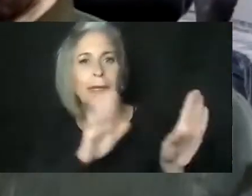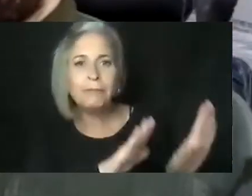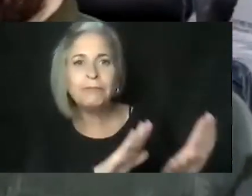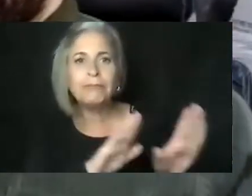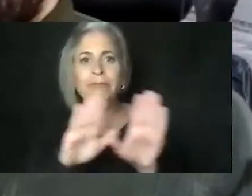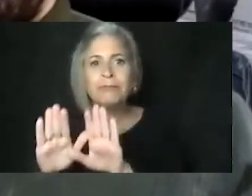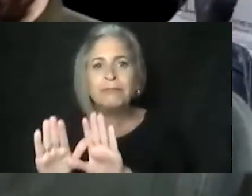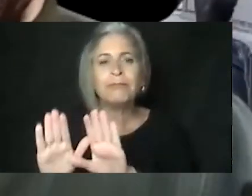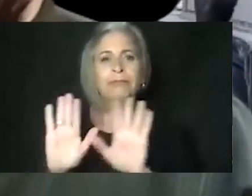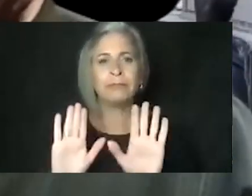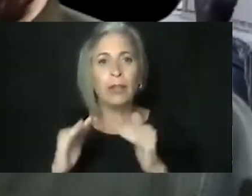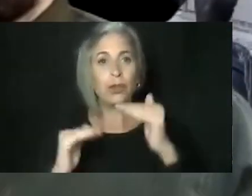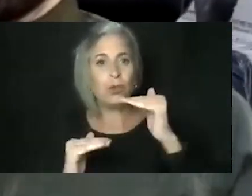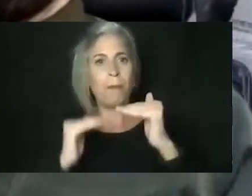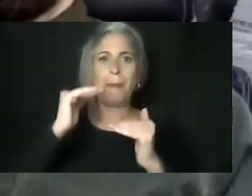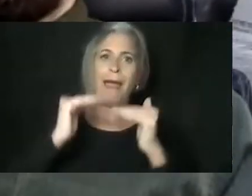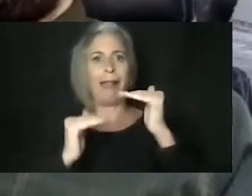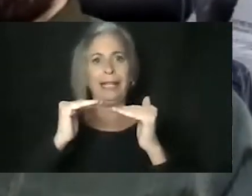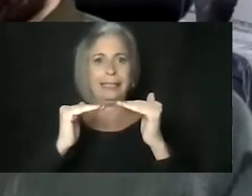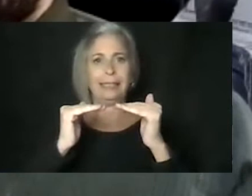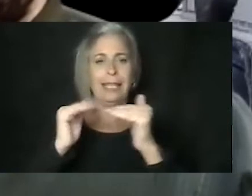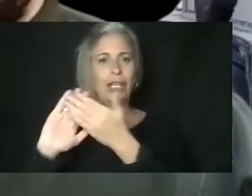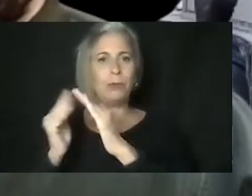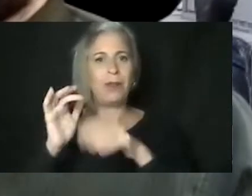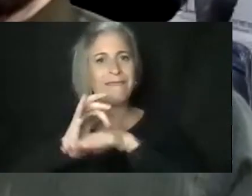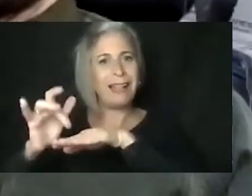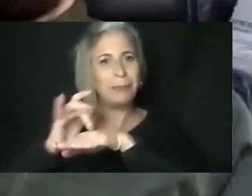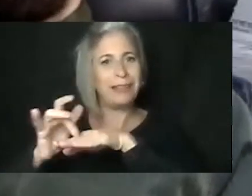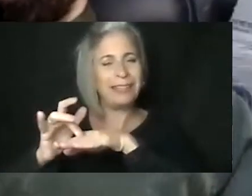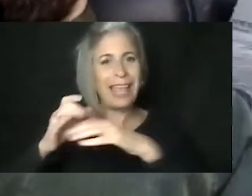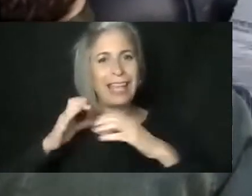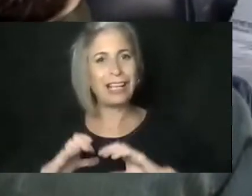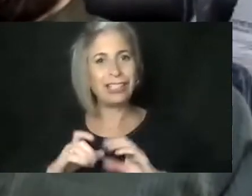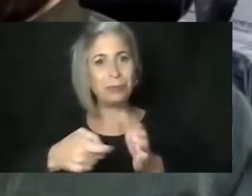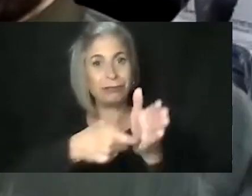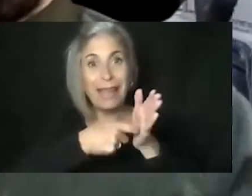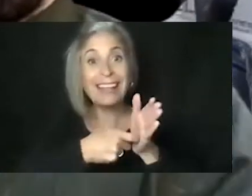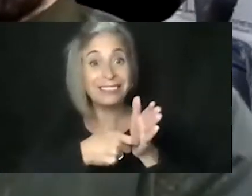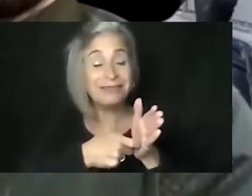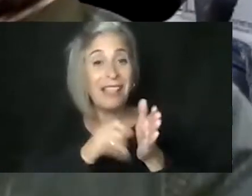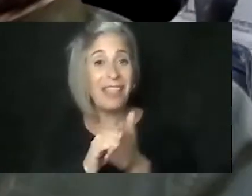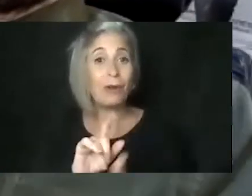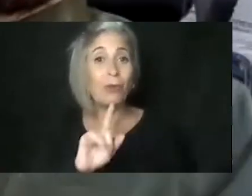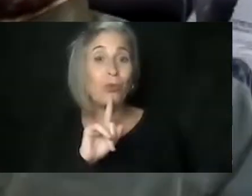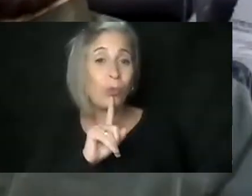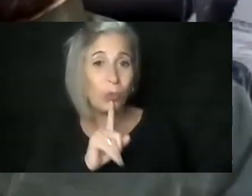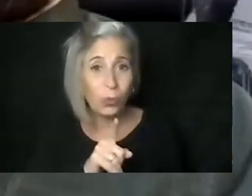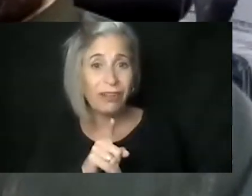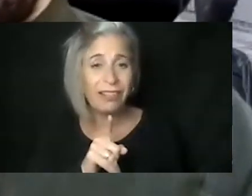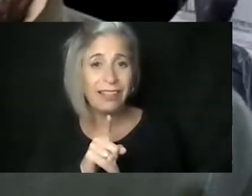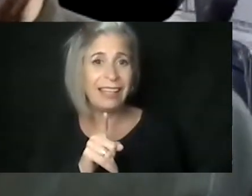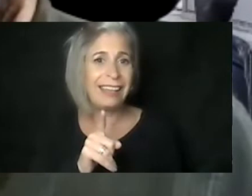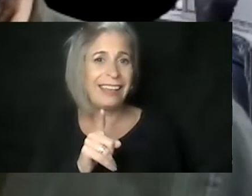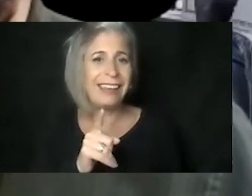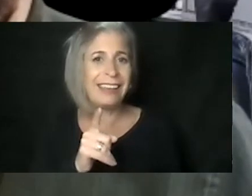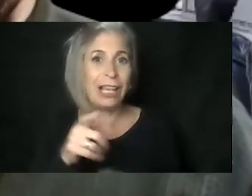art of kind of balancing community availability and customer demand that really is